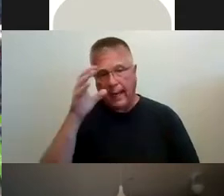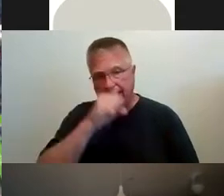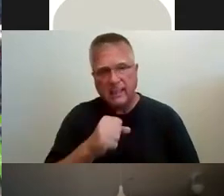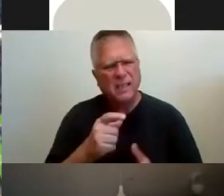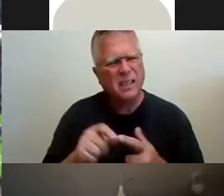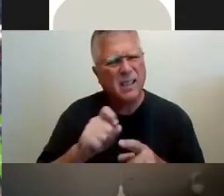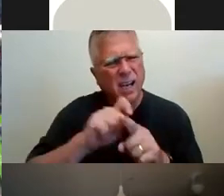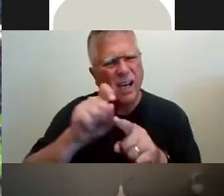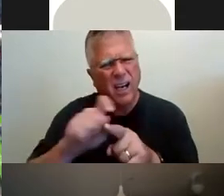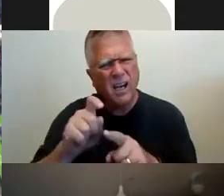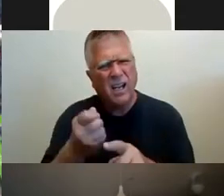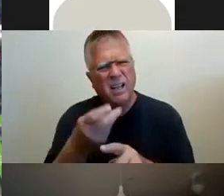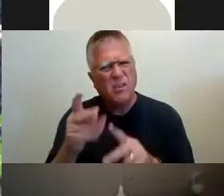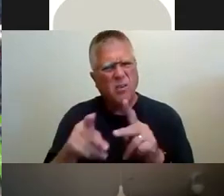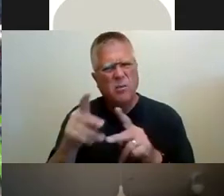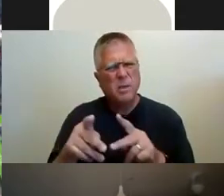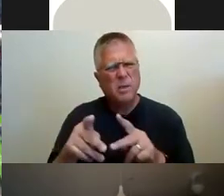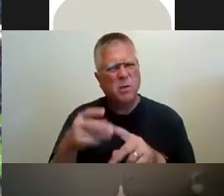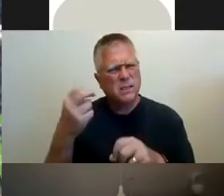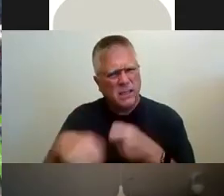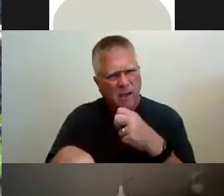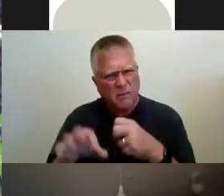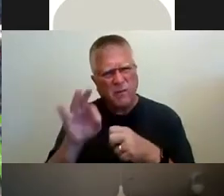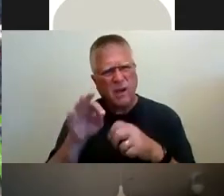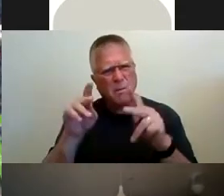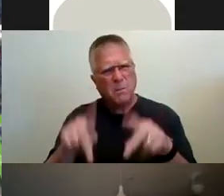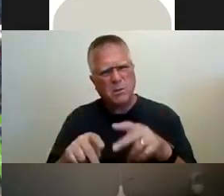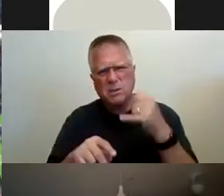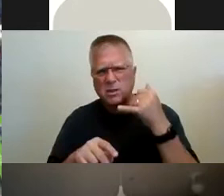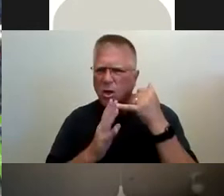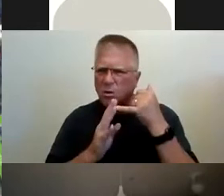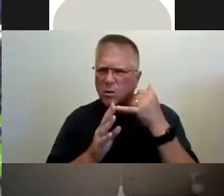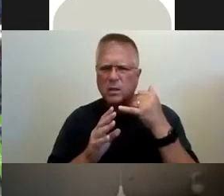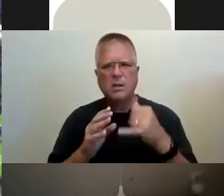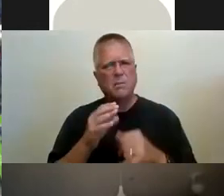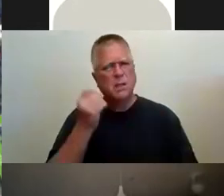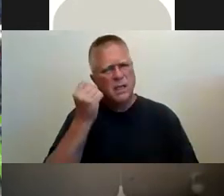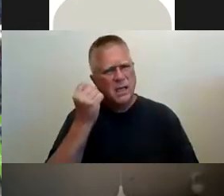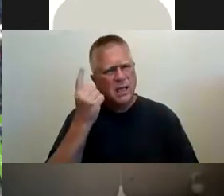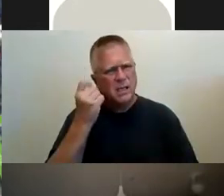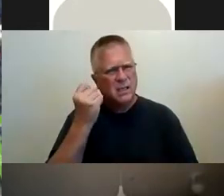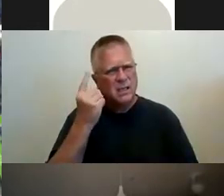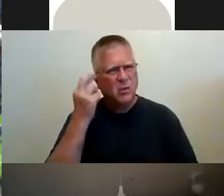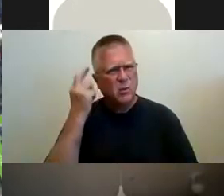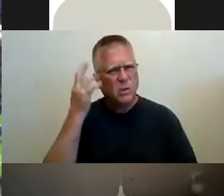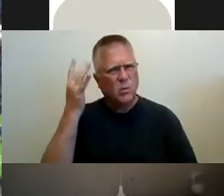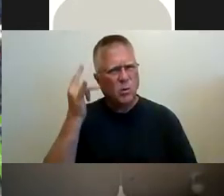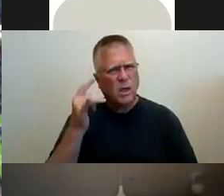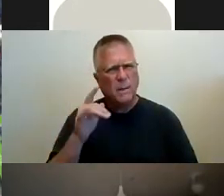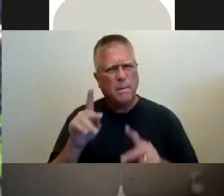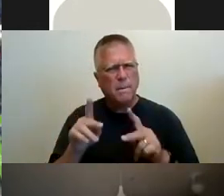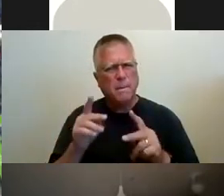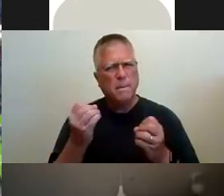called several people. It was really hard to talk to anybody. And my understanding is that the reason that many people on Beacon